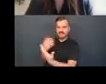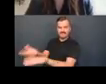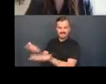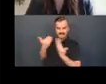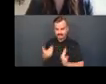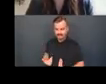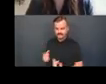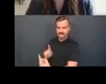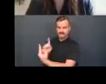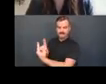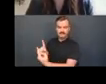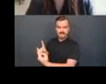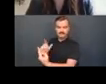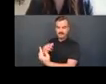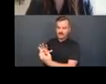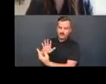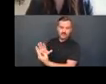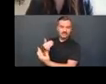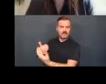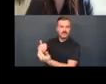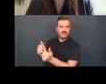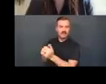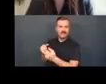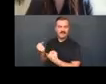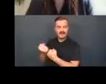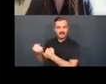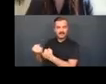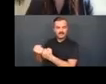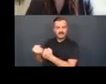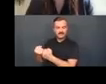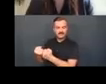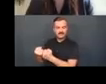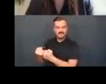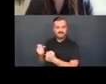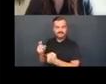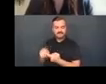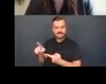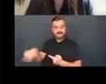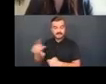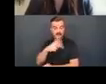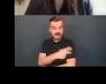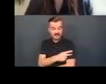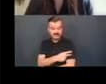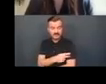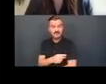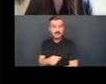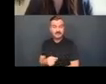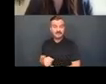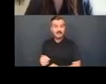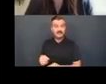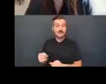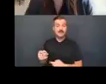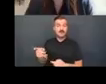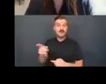The physical proximity of support healthcare workers towards their patients engenders